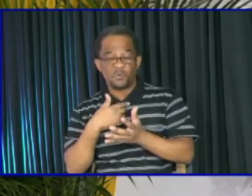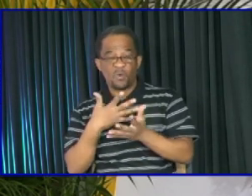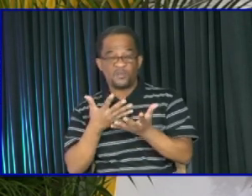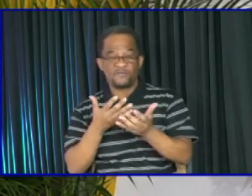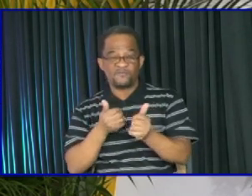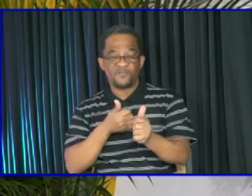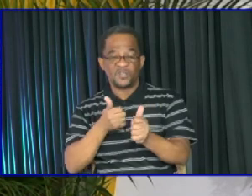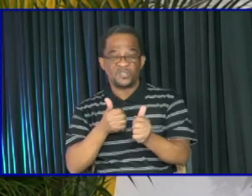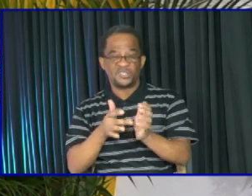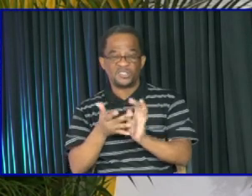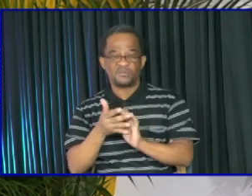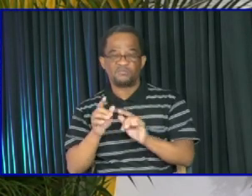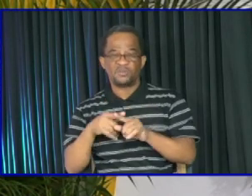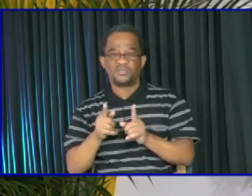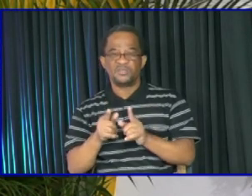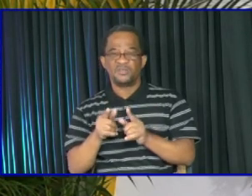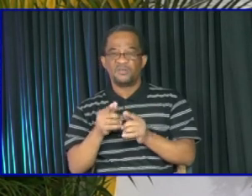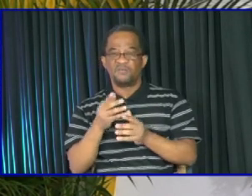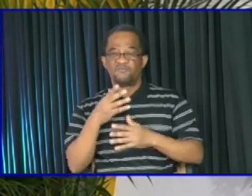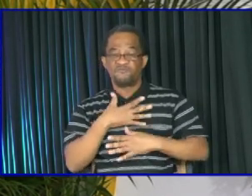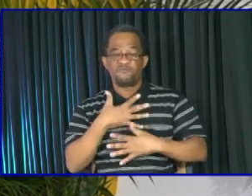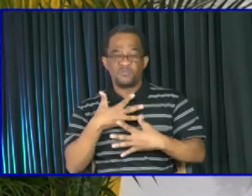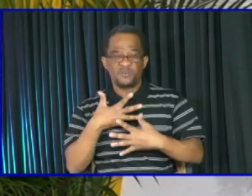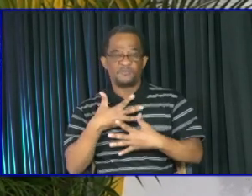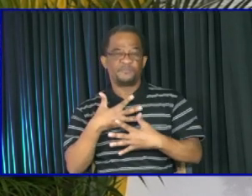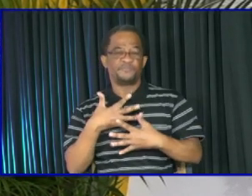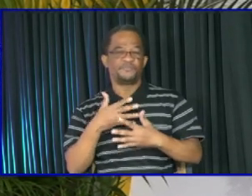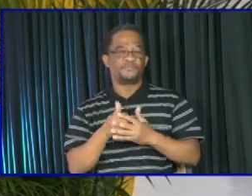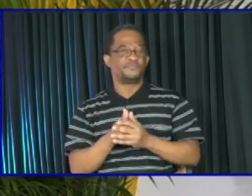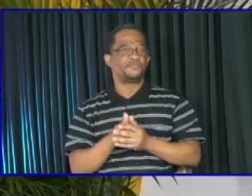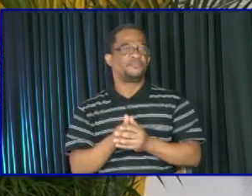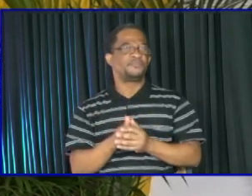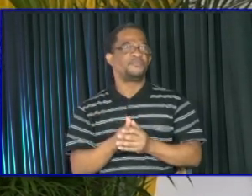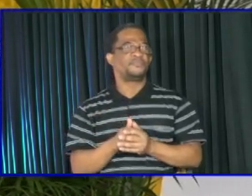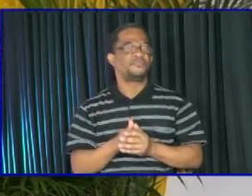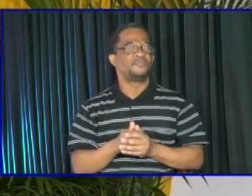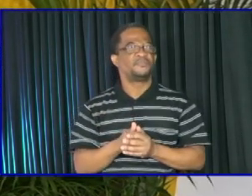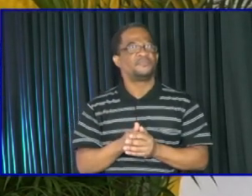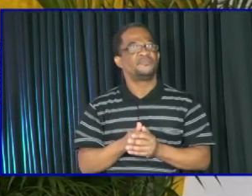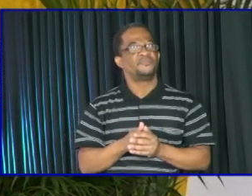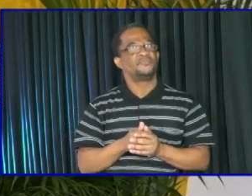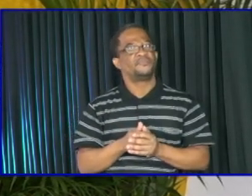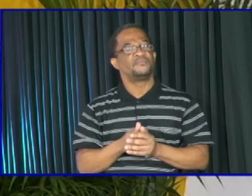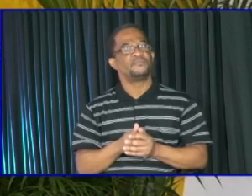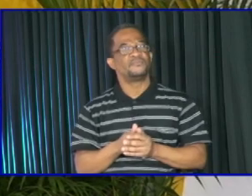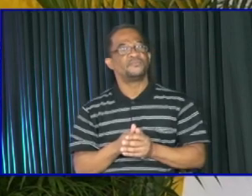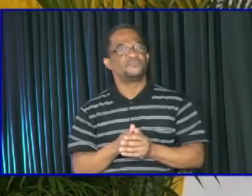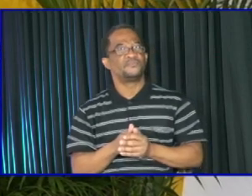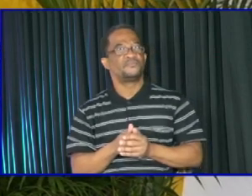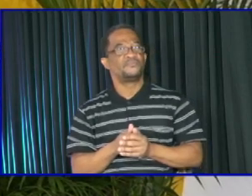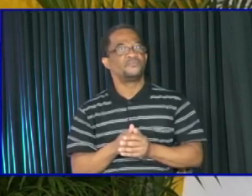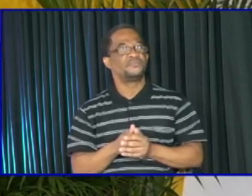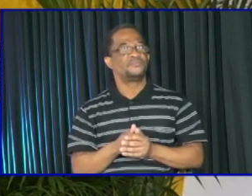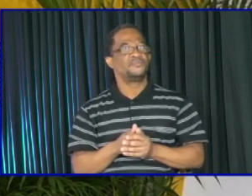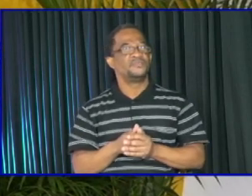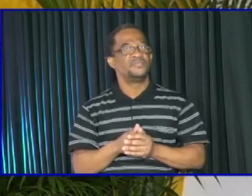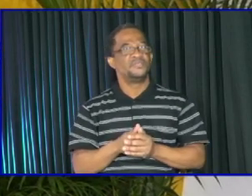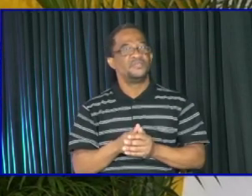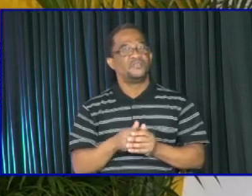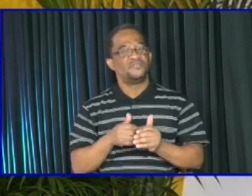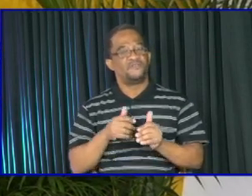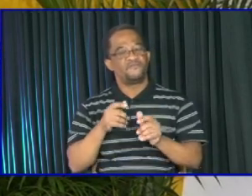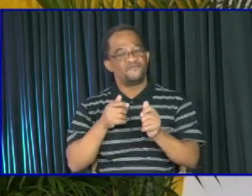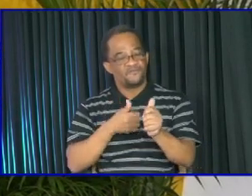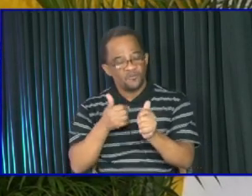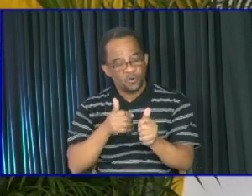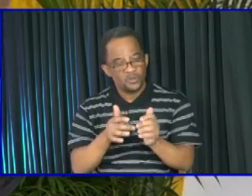you, if he's encouraging you to change your course even as you demonstrate your faith. You're following Jesus